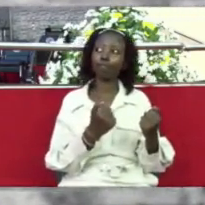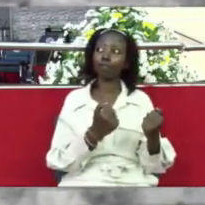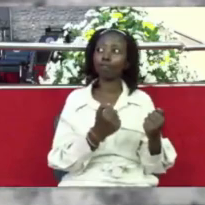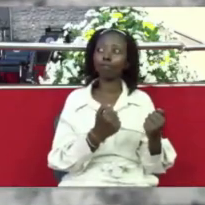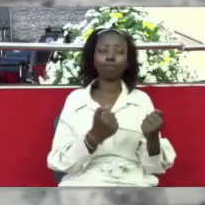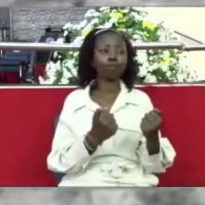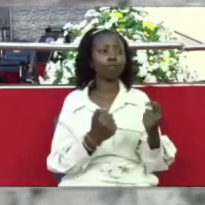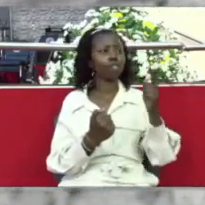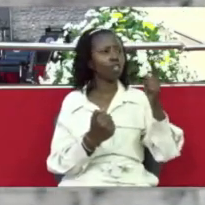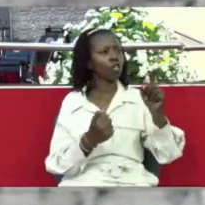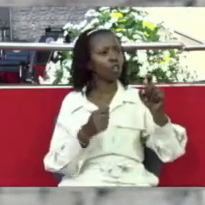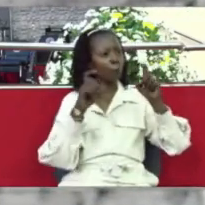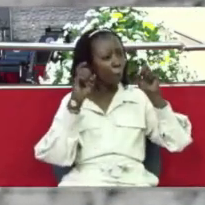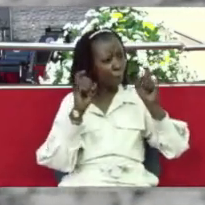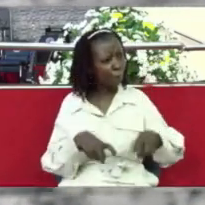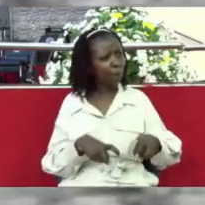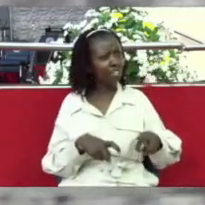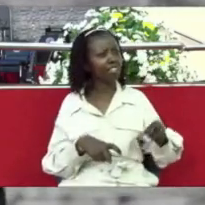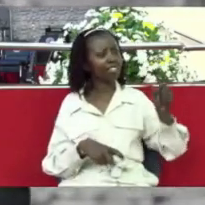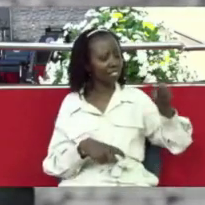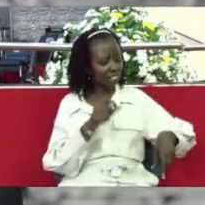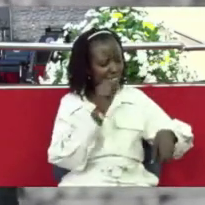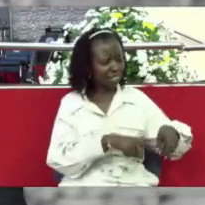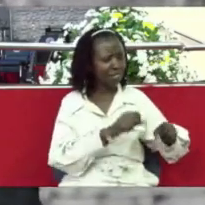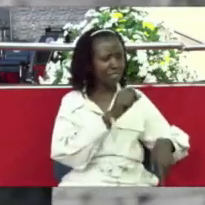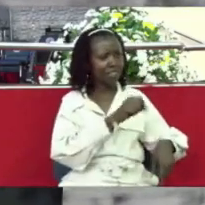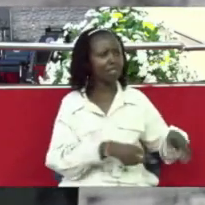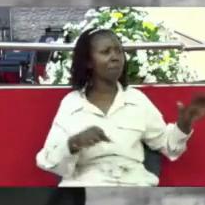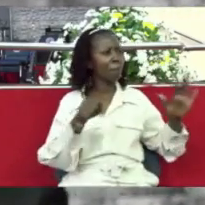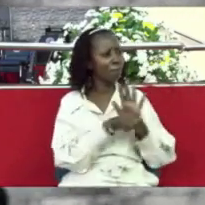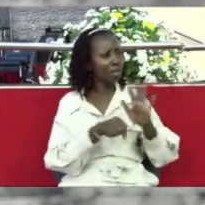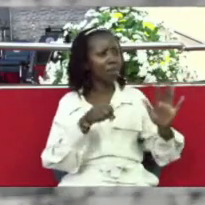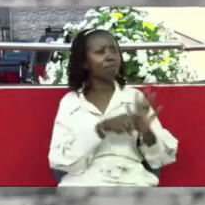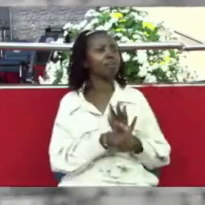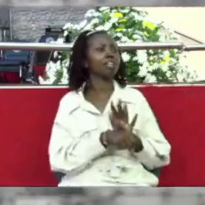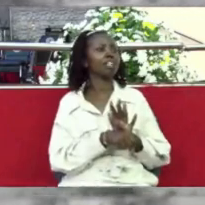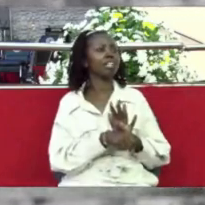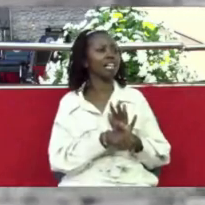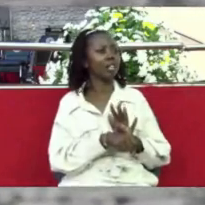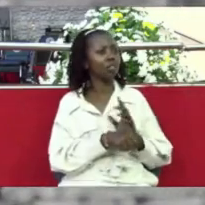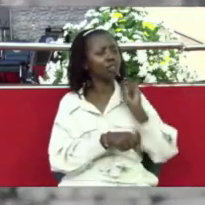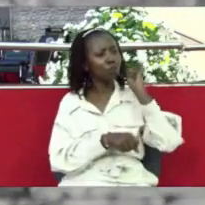you're going to have to sow a lot of seed, and it's going to take some time.